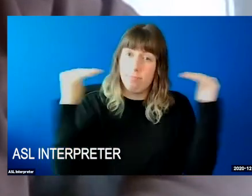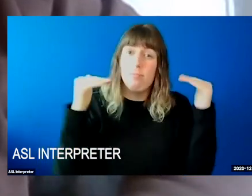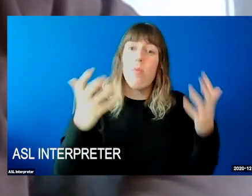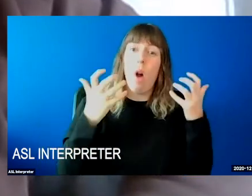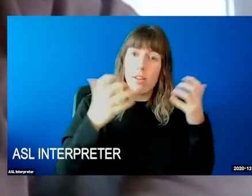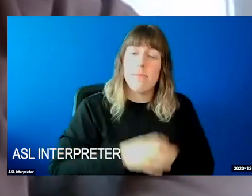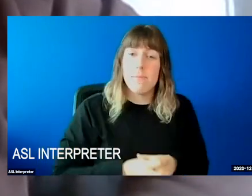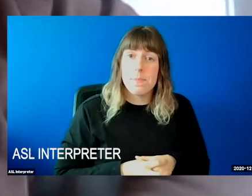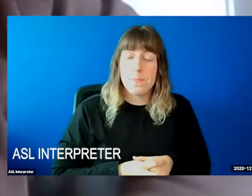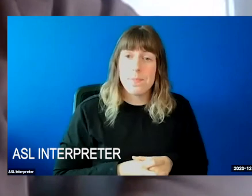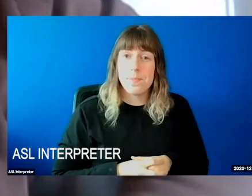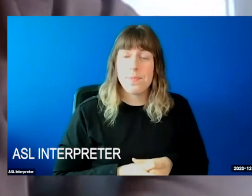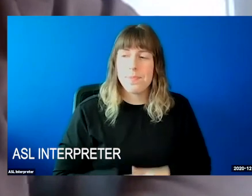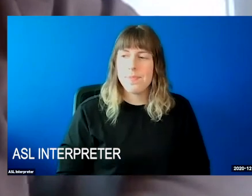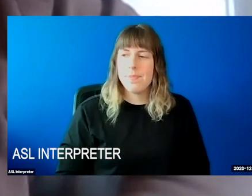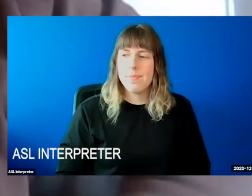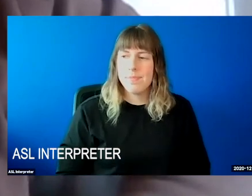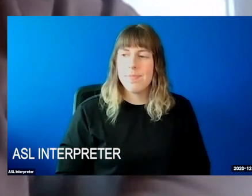order to seek justice